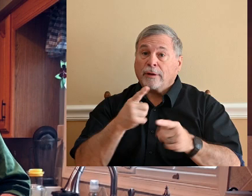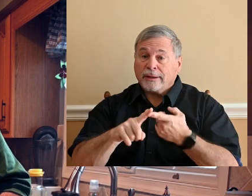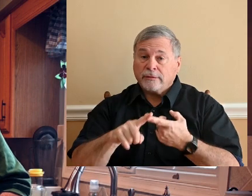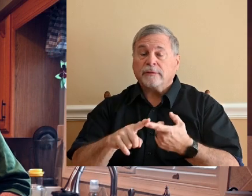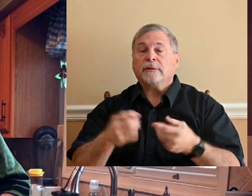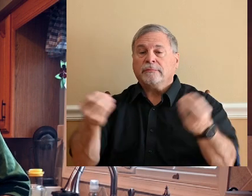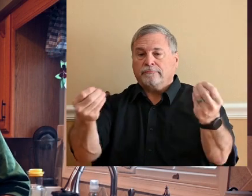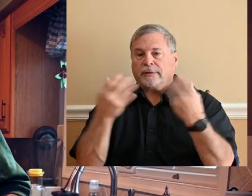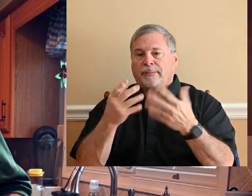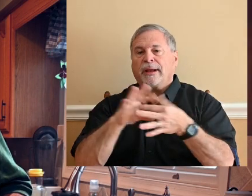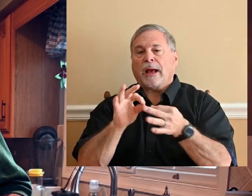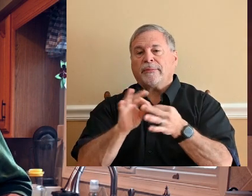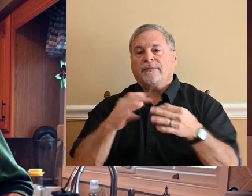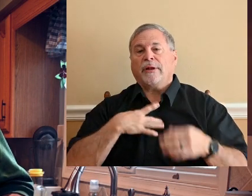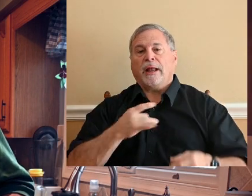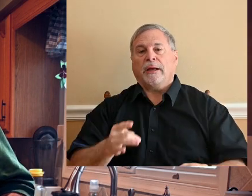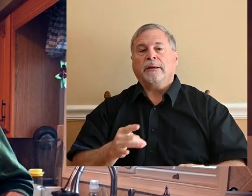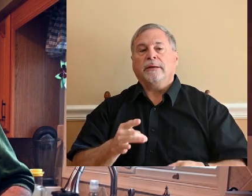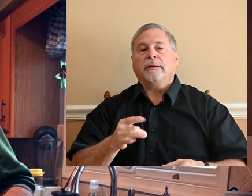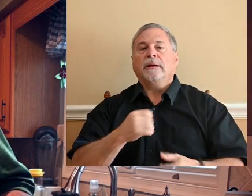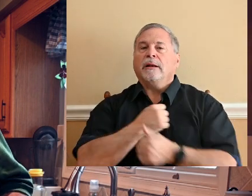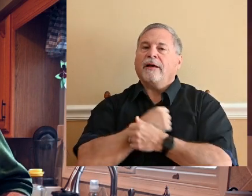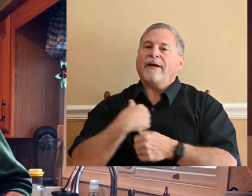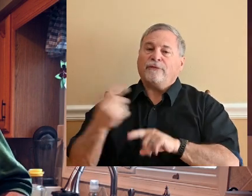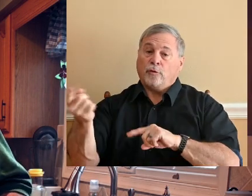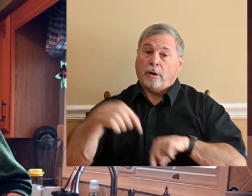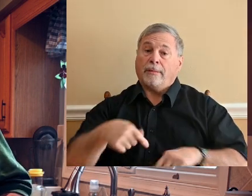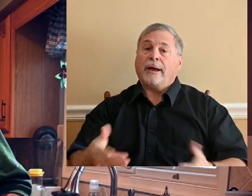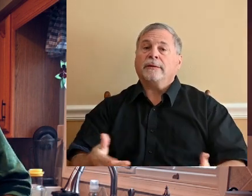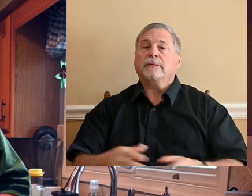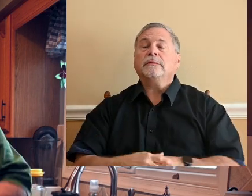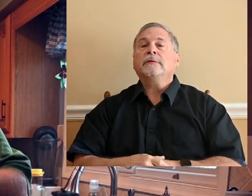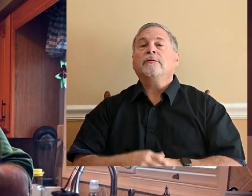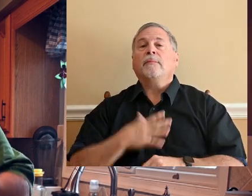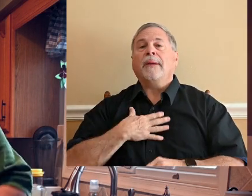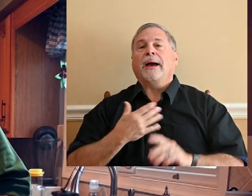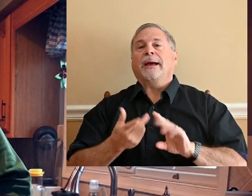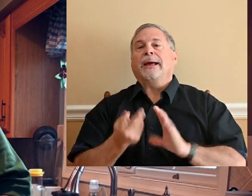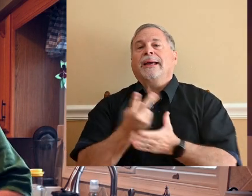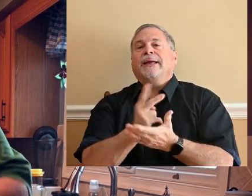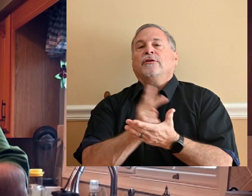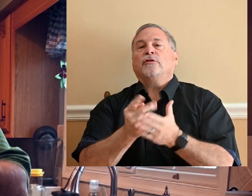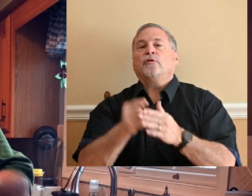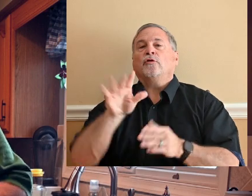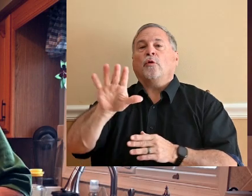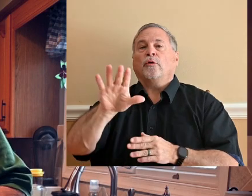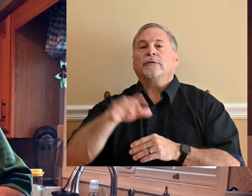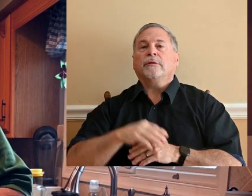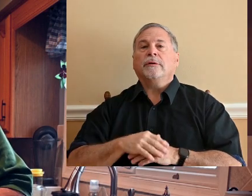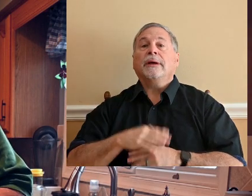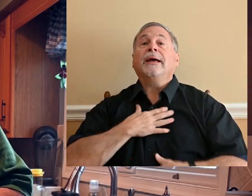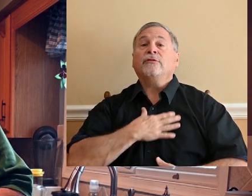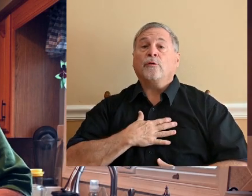friends. Send me comments if you'd like. We love having you come by. And from my kitchen to yours,